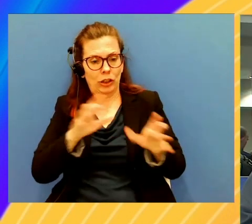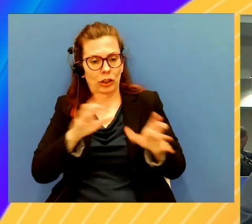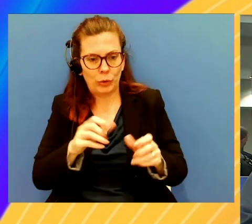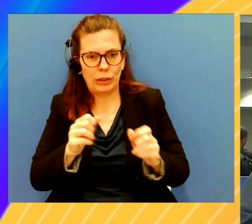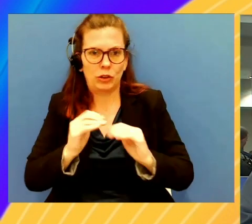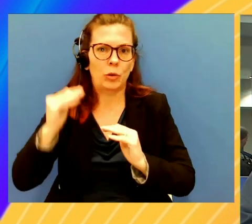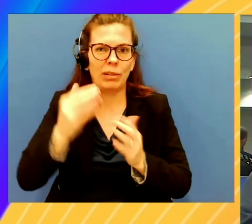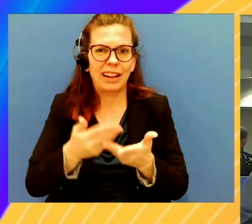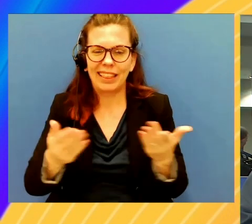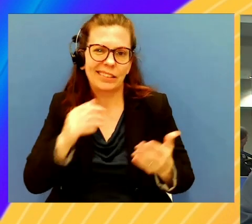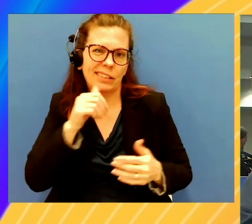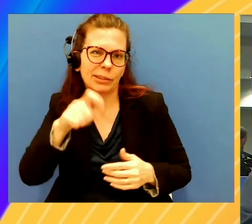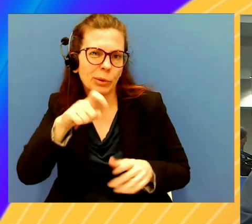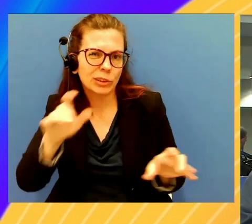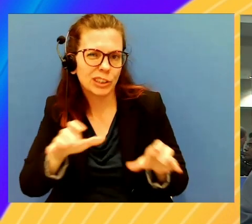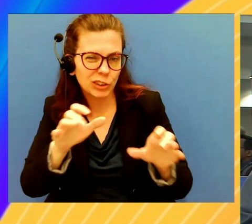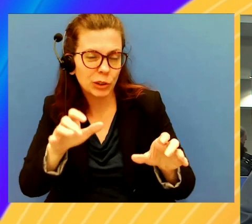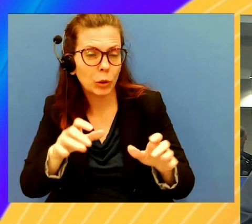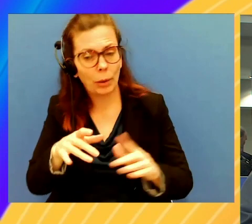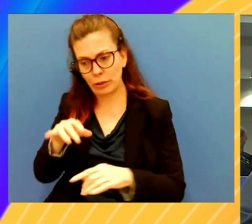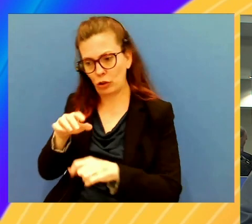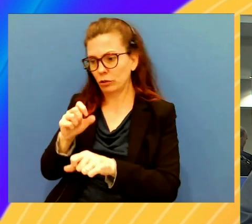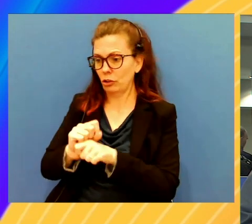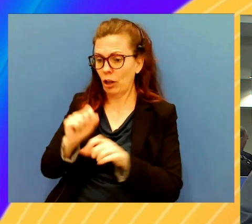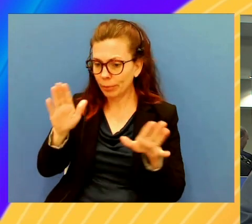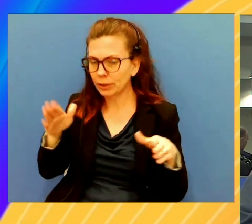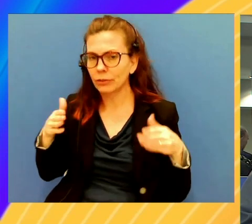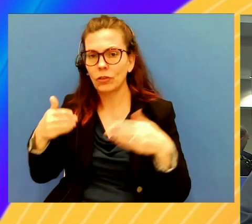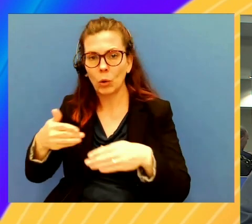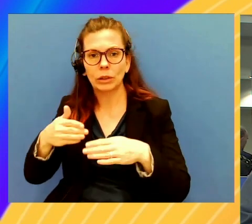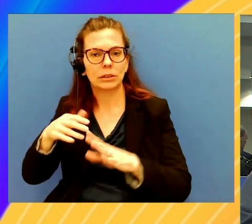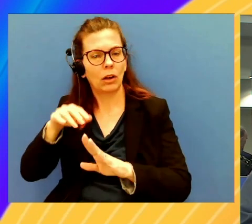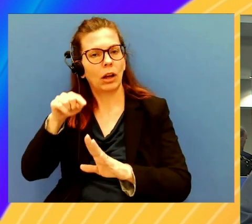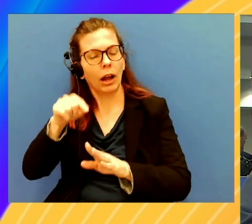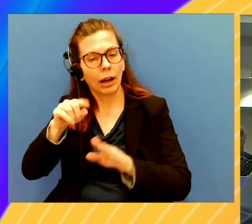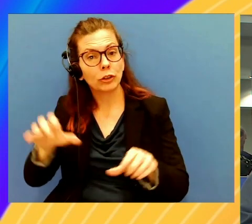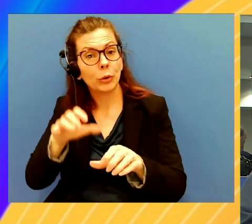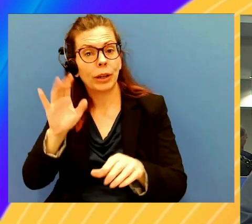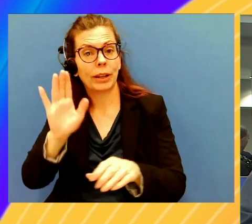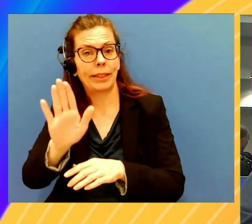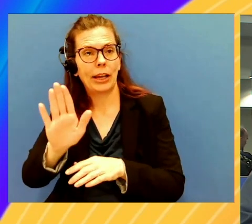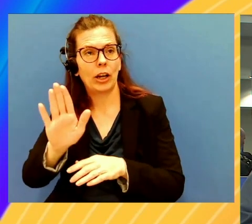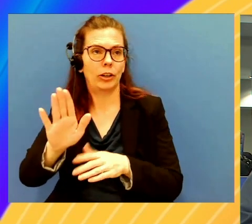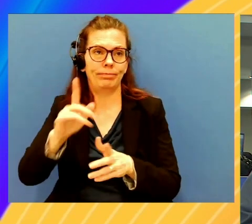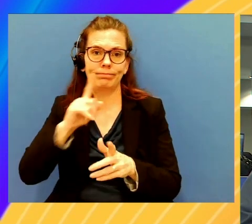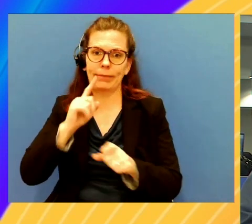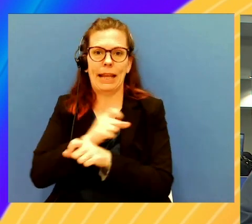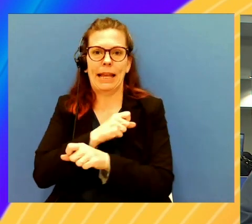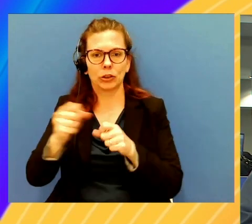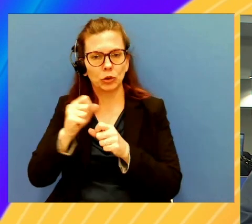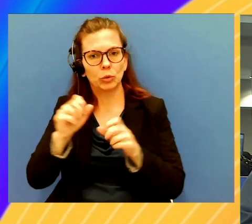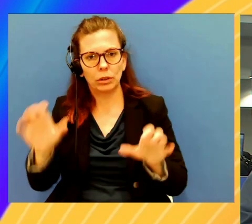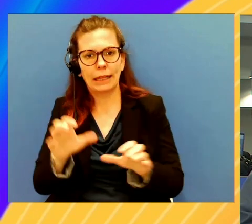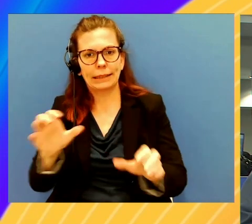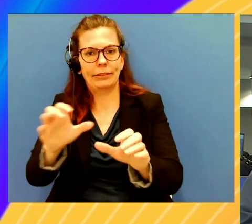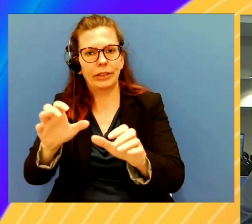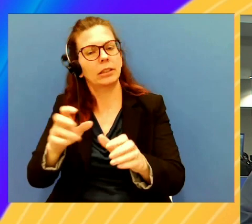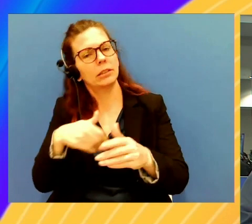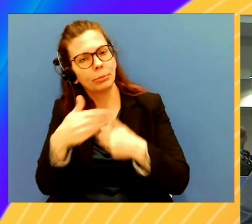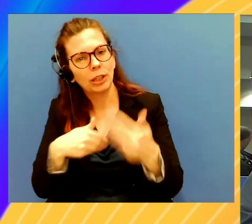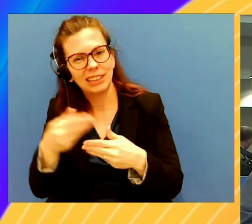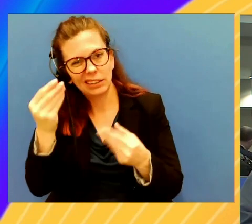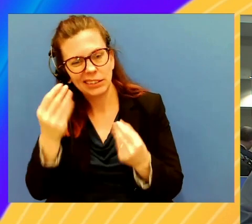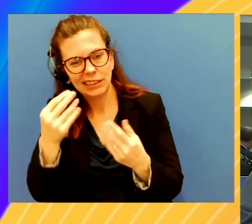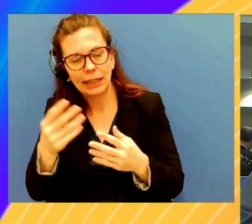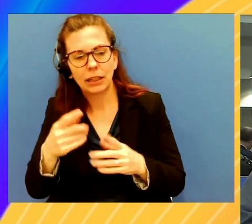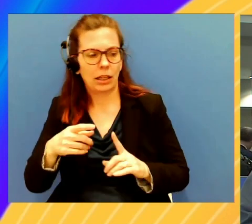that it's not supposed to do. Your jobs are just focused on doing their actual activities and processing the data, where you